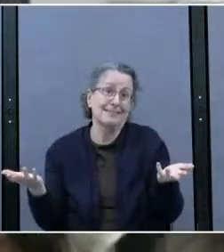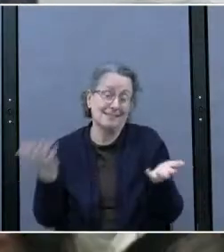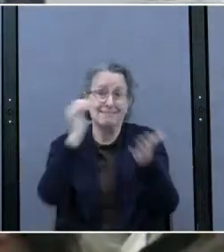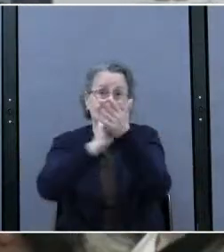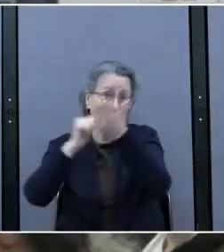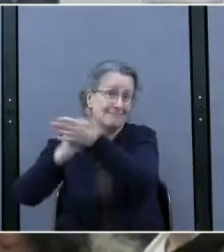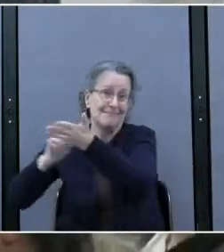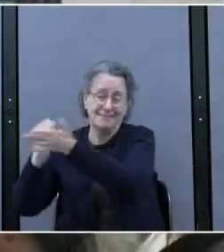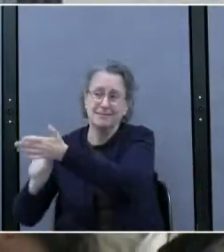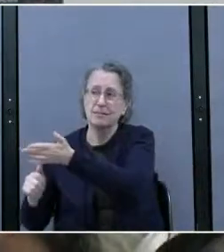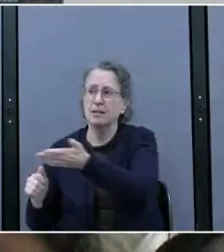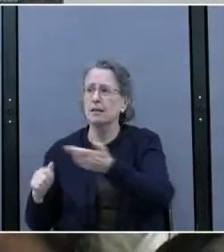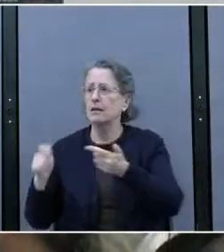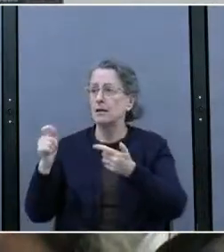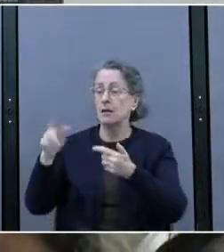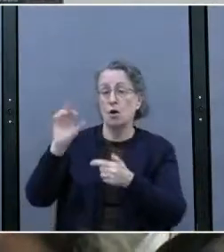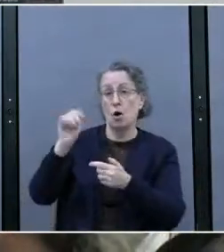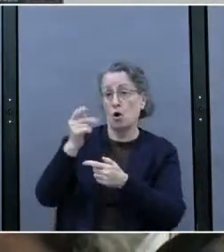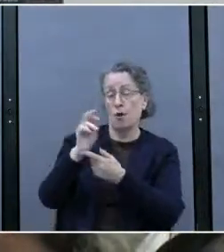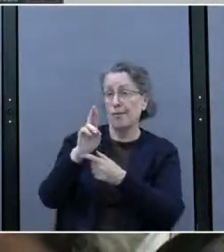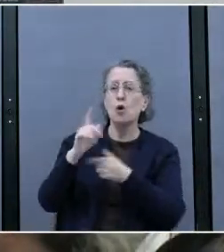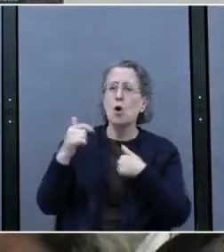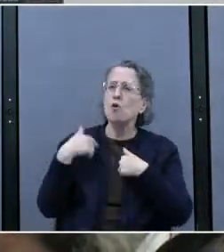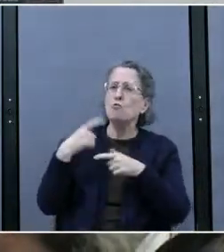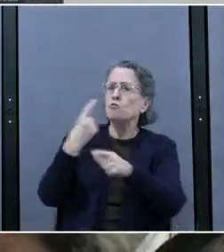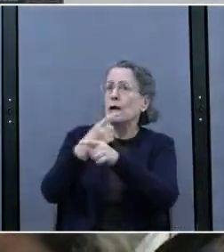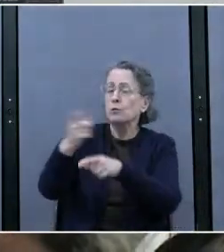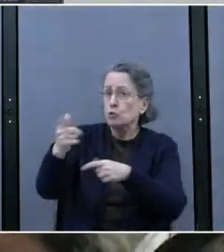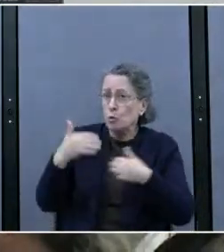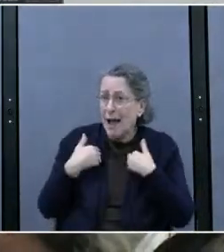there a specific process, or is there not?